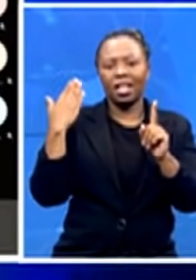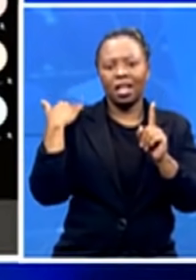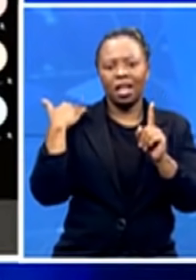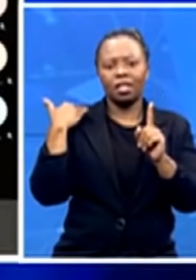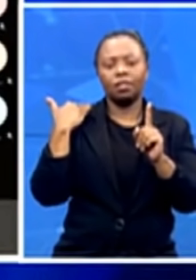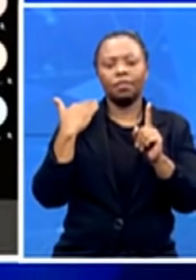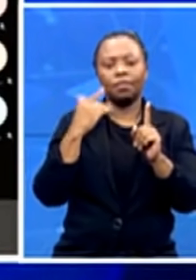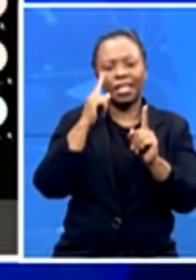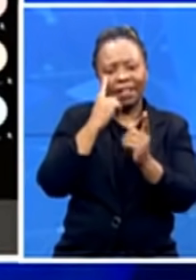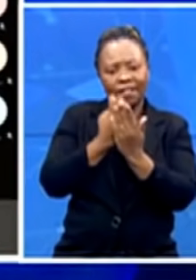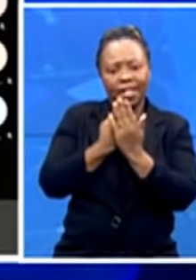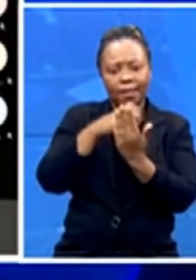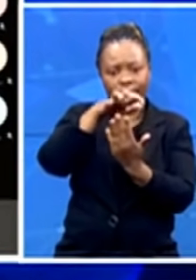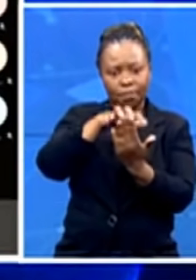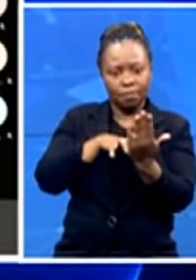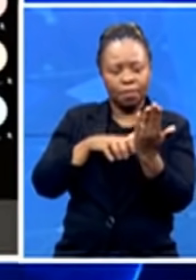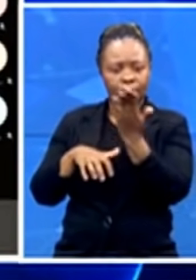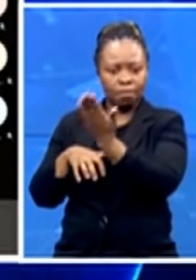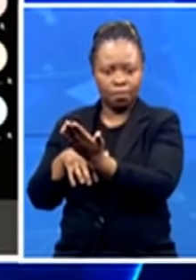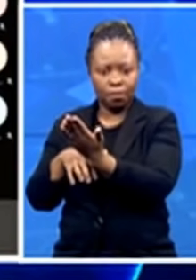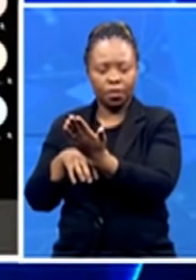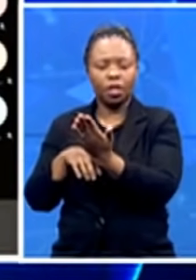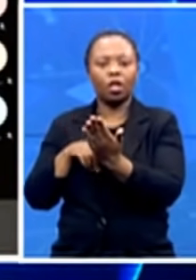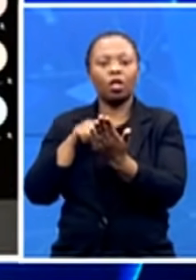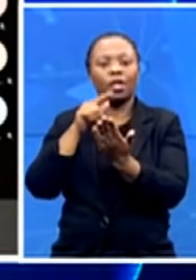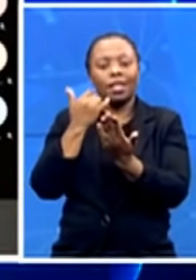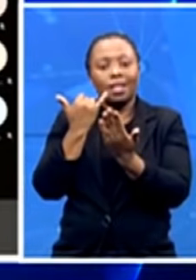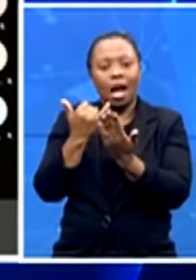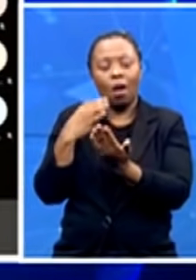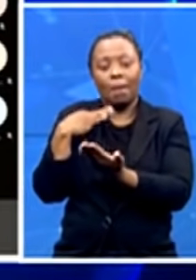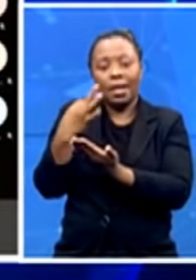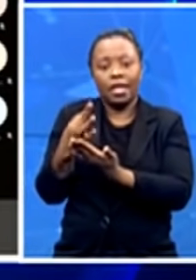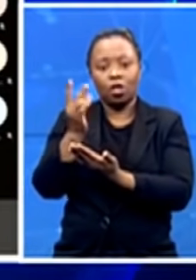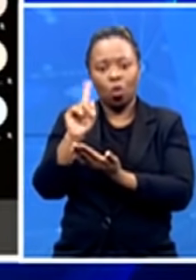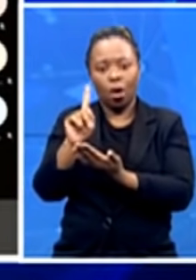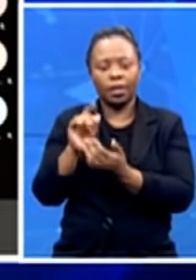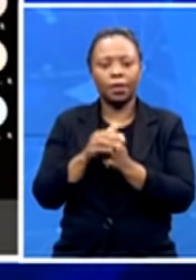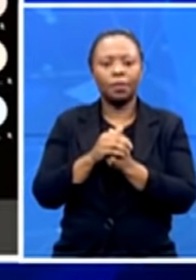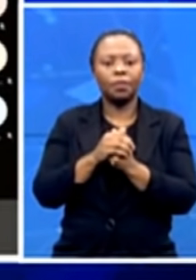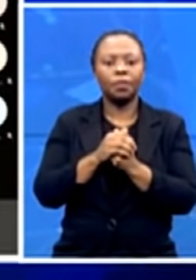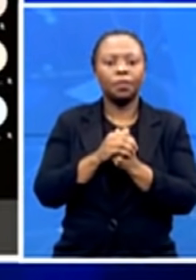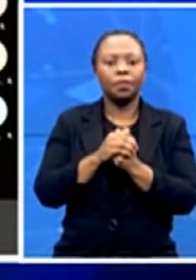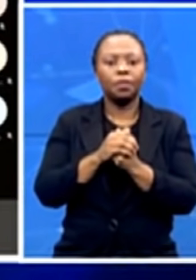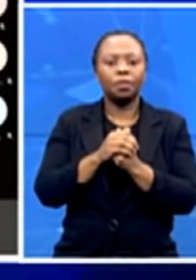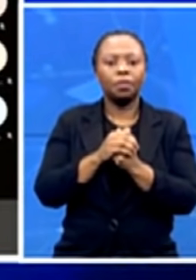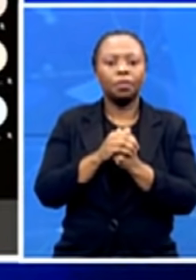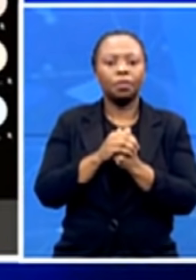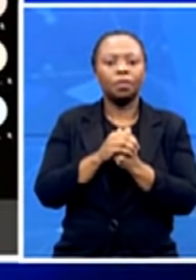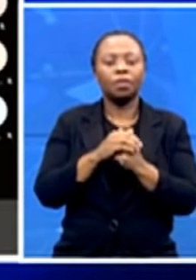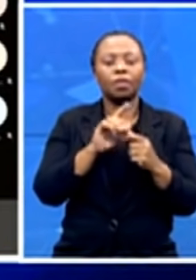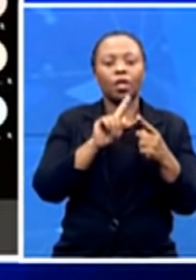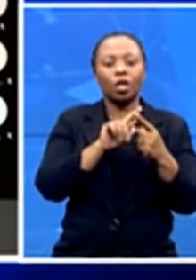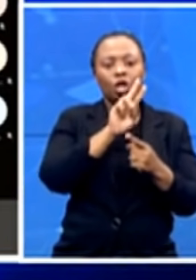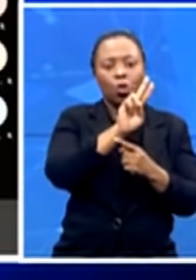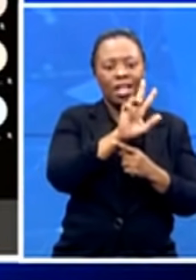he sought condonation for the period the 25th to the 27th of May,